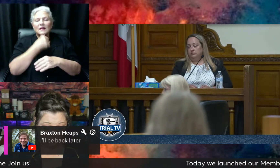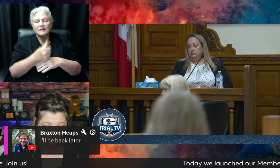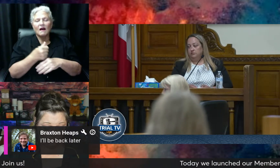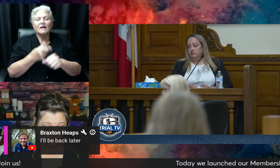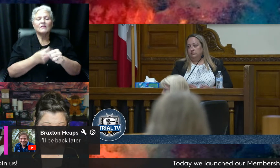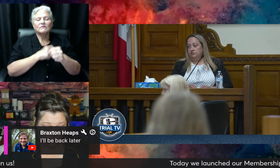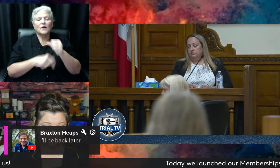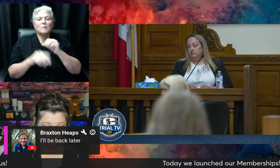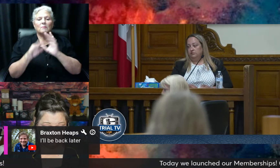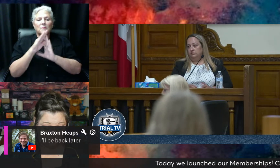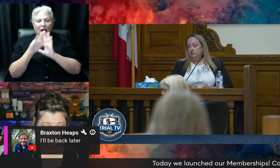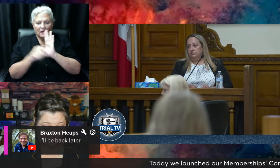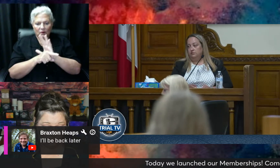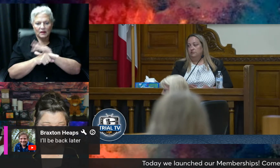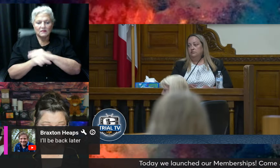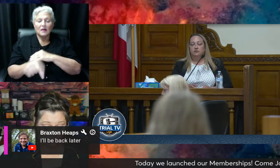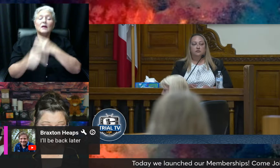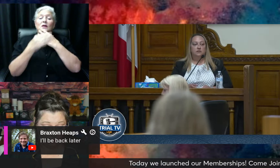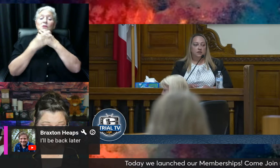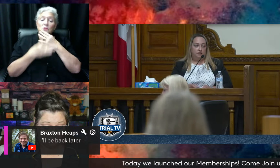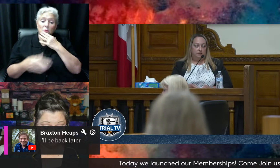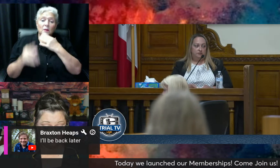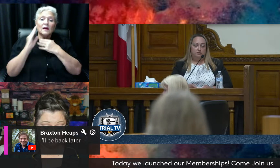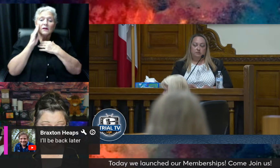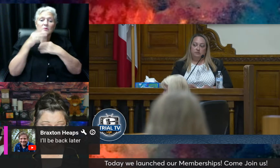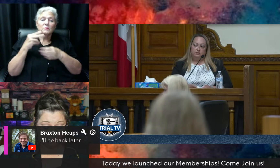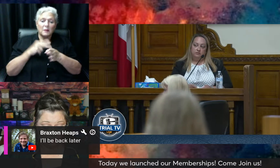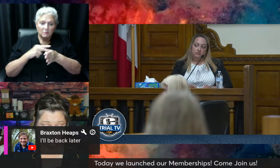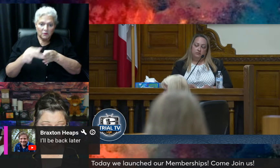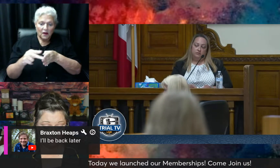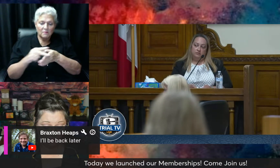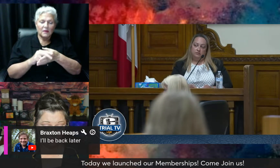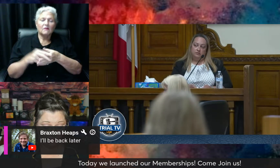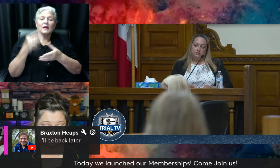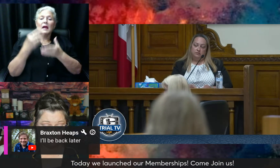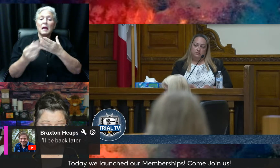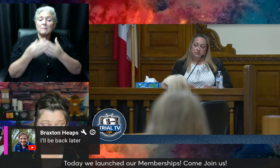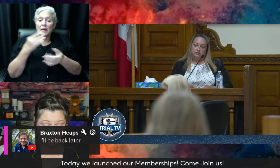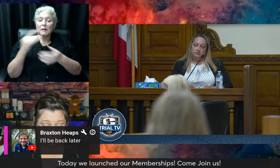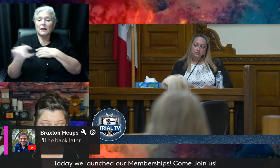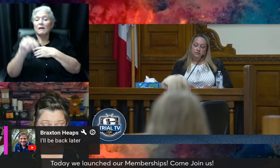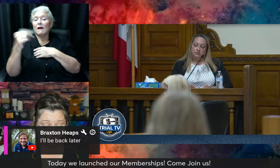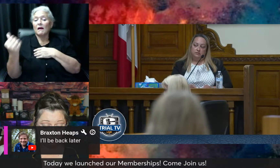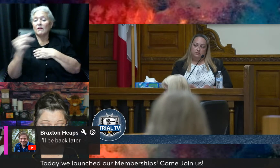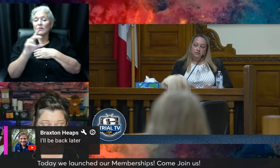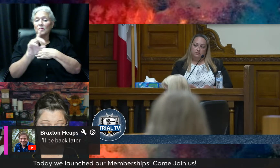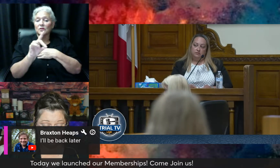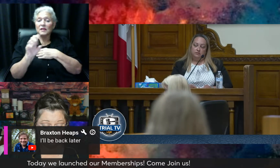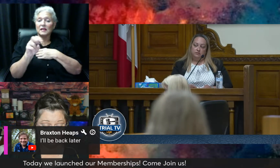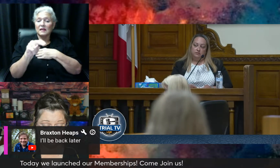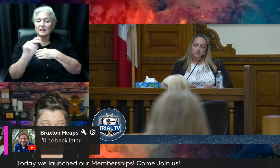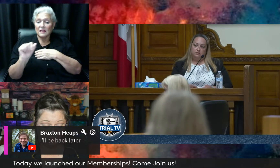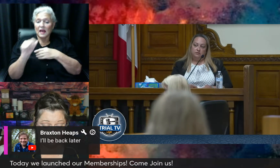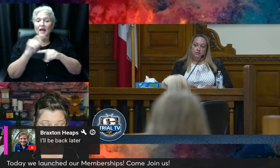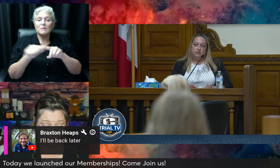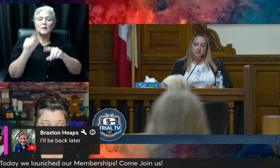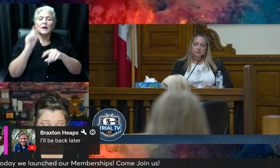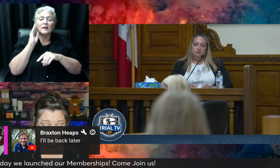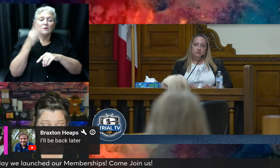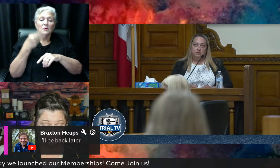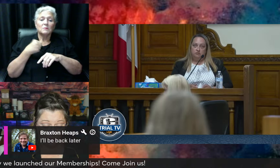primary one, as you've been talking about, right? Yes. And there may be other DNA mixed in, but it's going to be minimal.